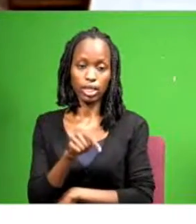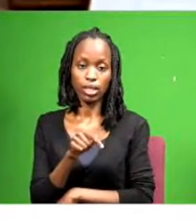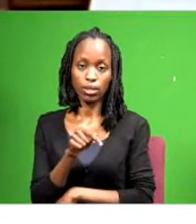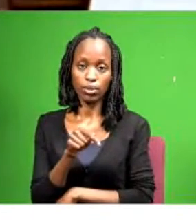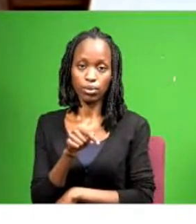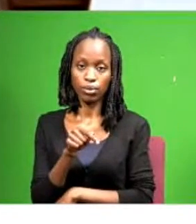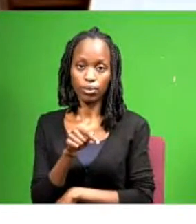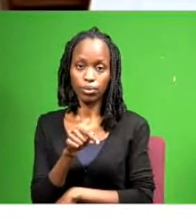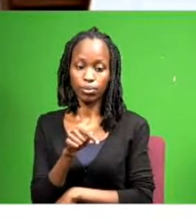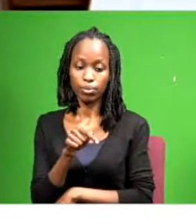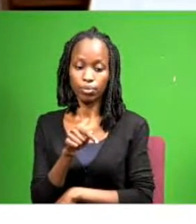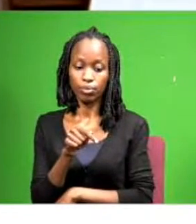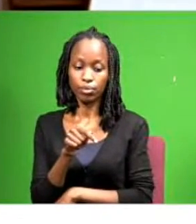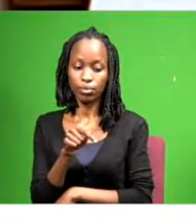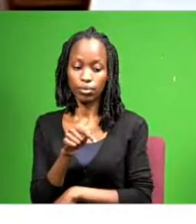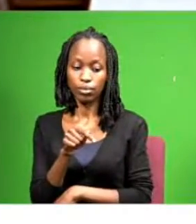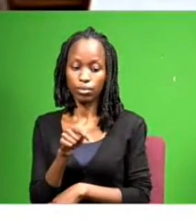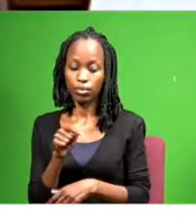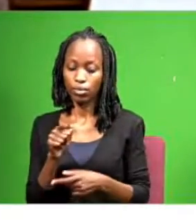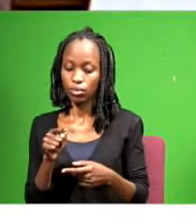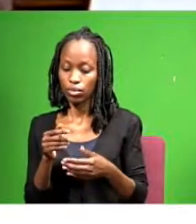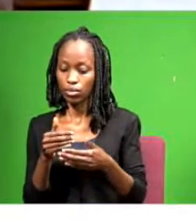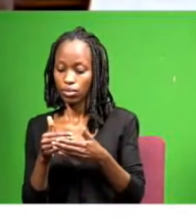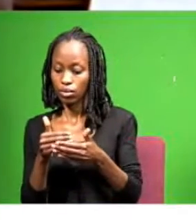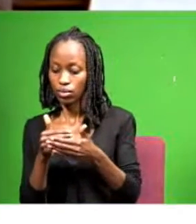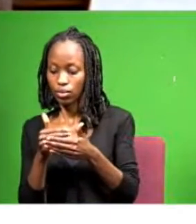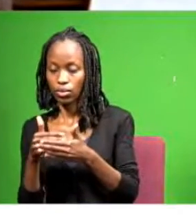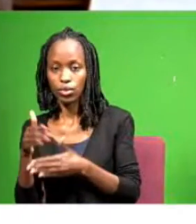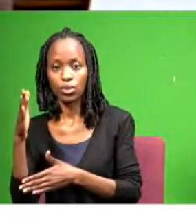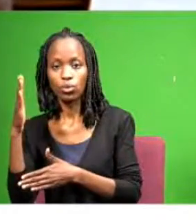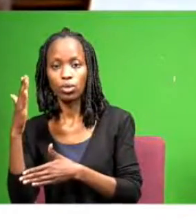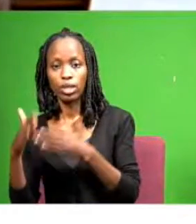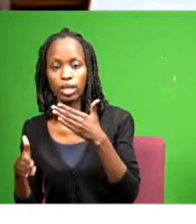towards almost at the tail end.